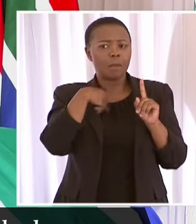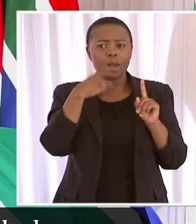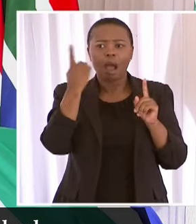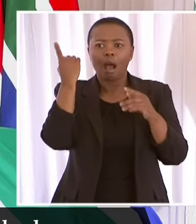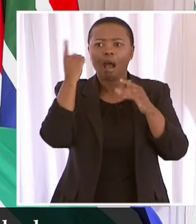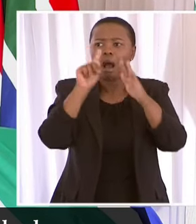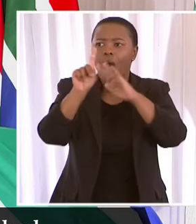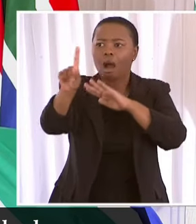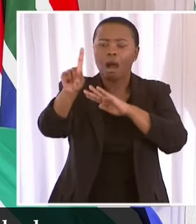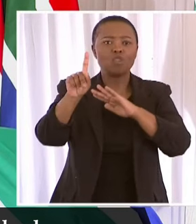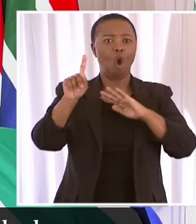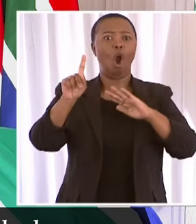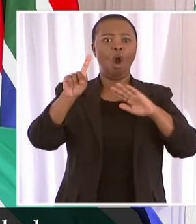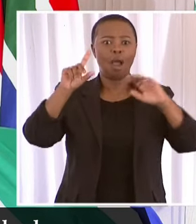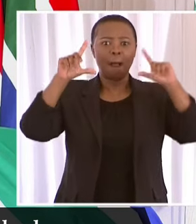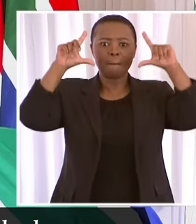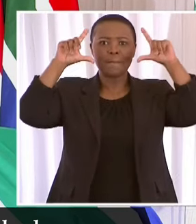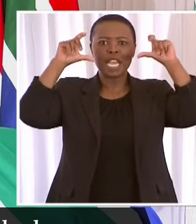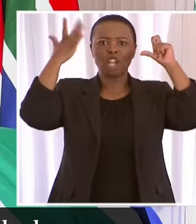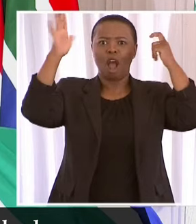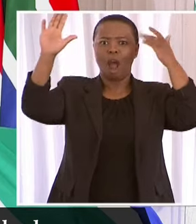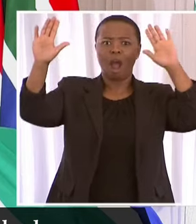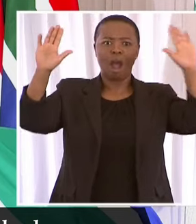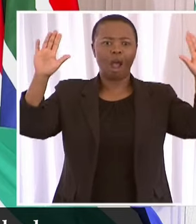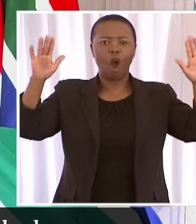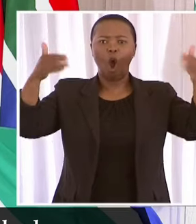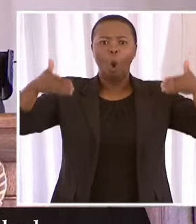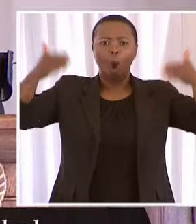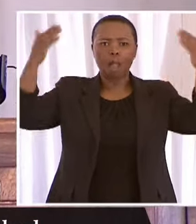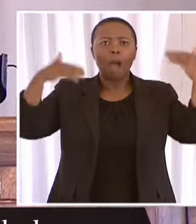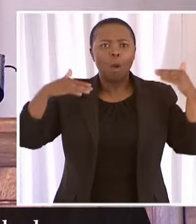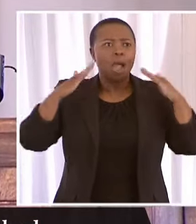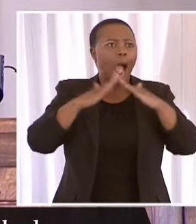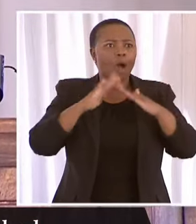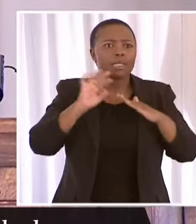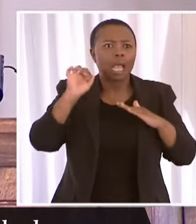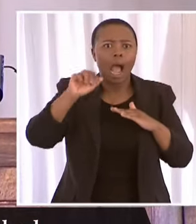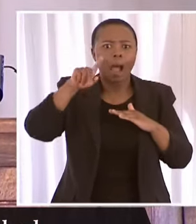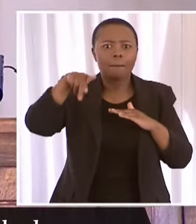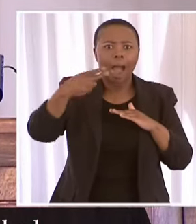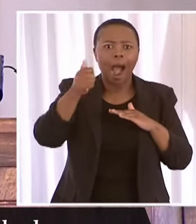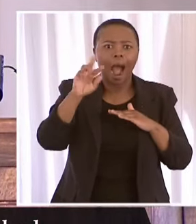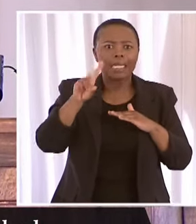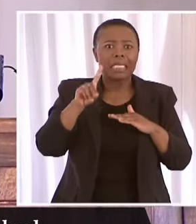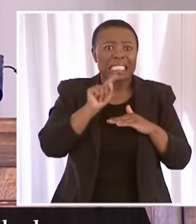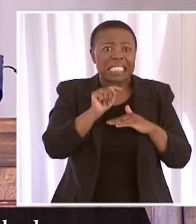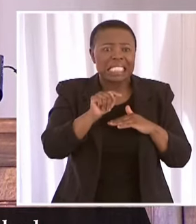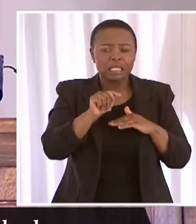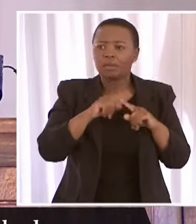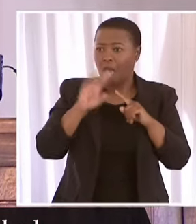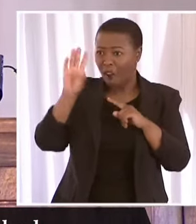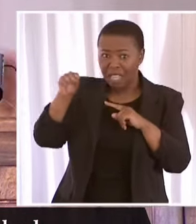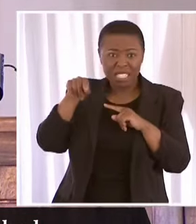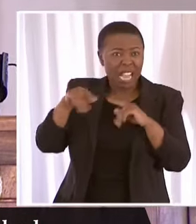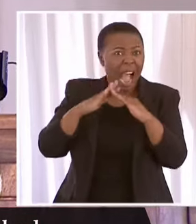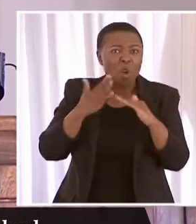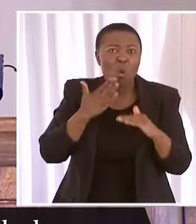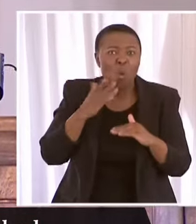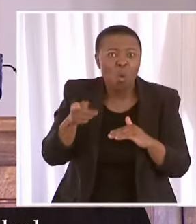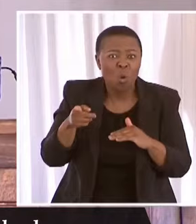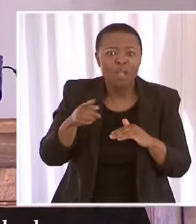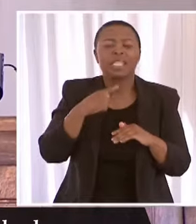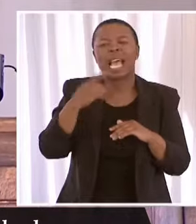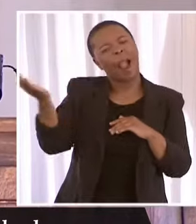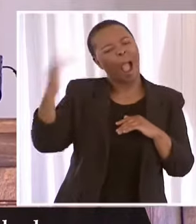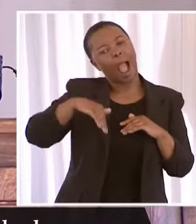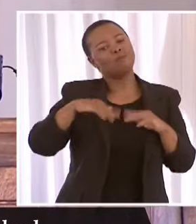the wall. I'm like, is this Mr. Pahad's house? And then I asked the nurse, whose house is this? And then he says, come